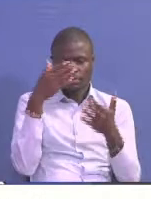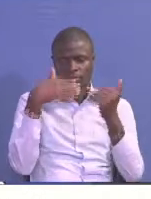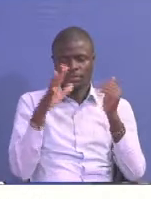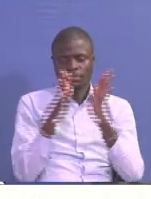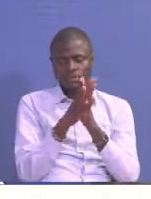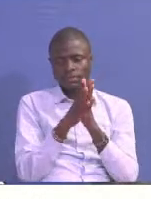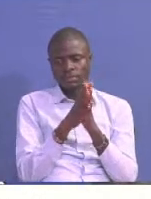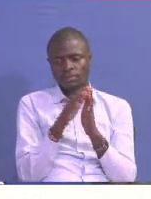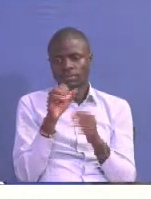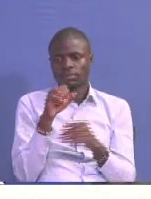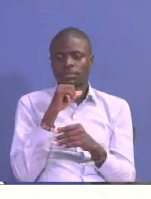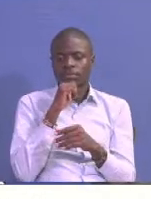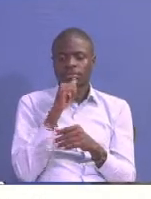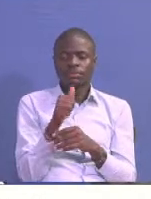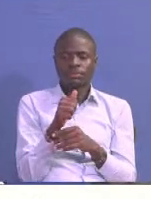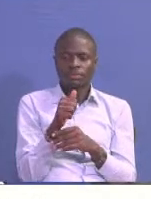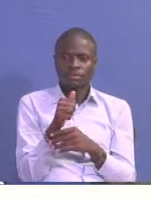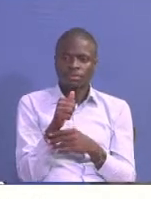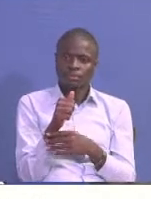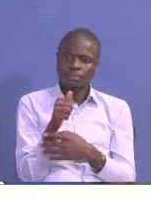universities cannot afford